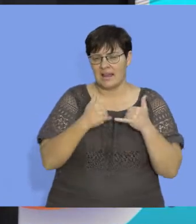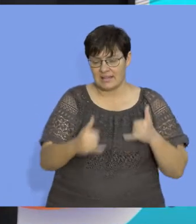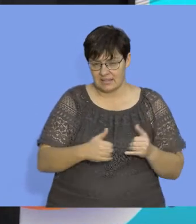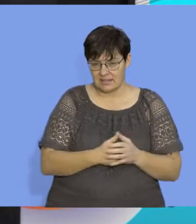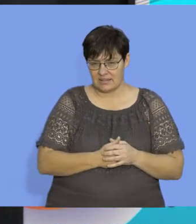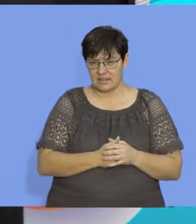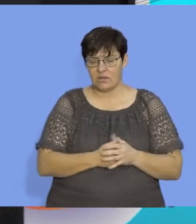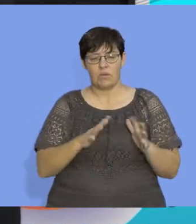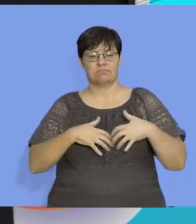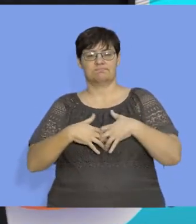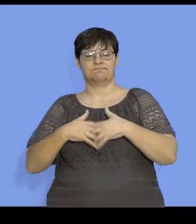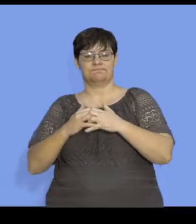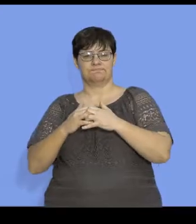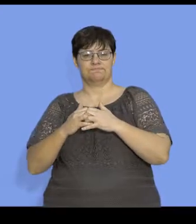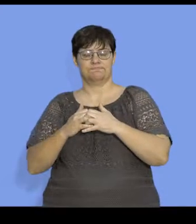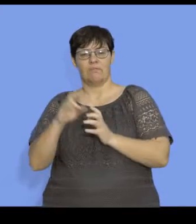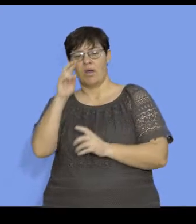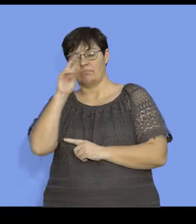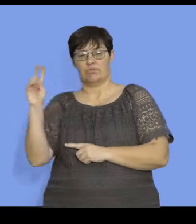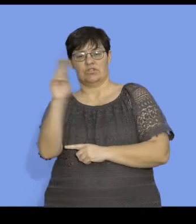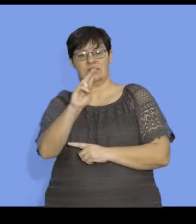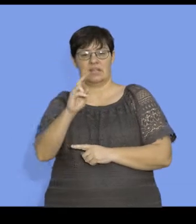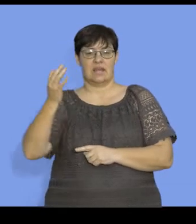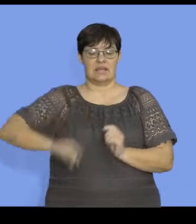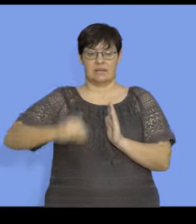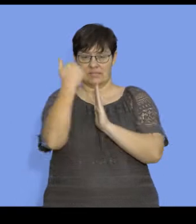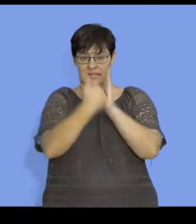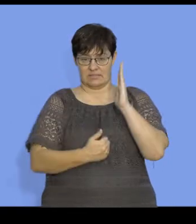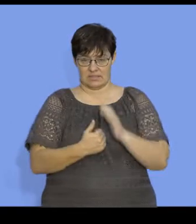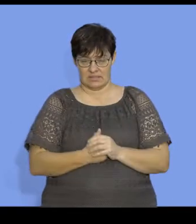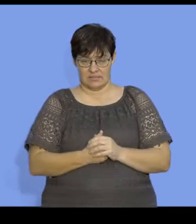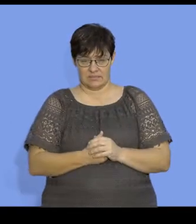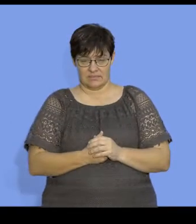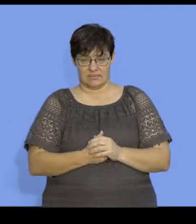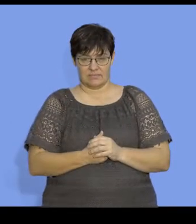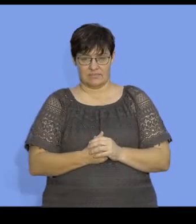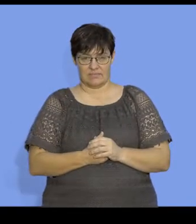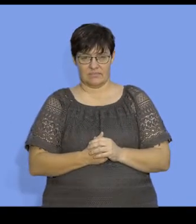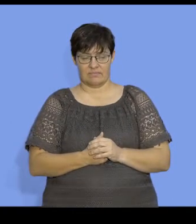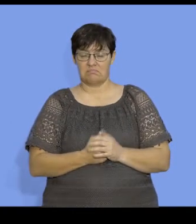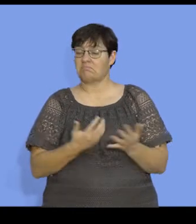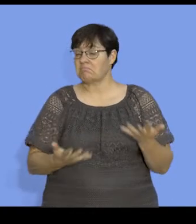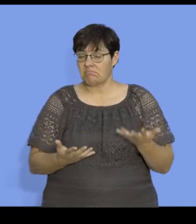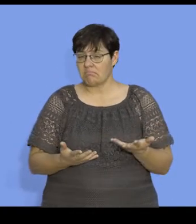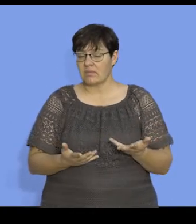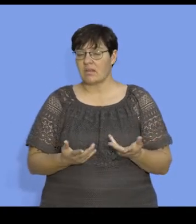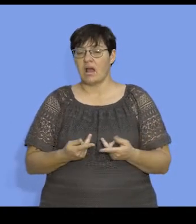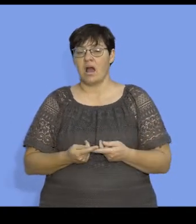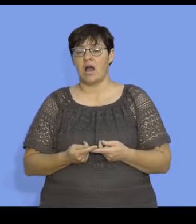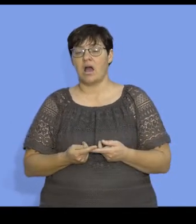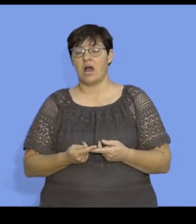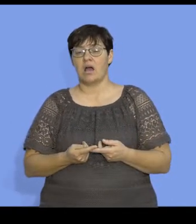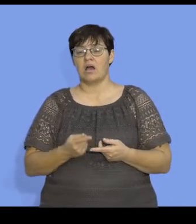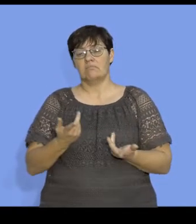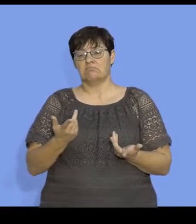projected income statement. Will there be a disposal, a sale of